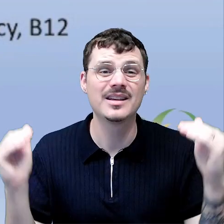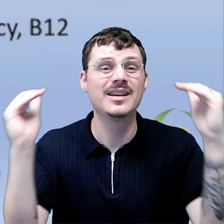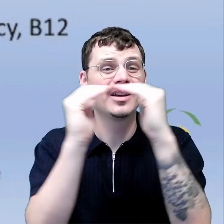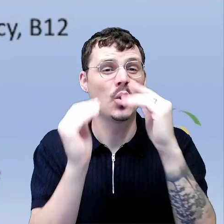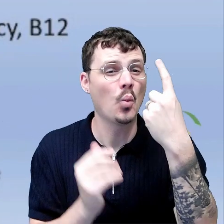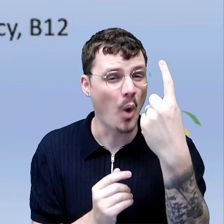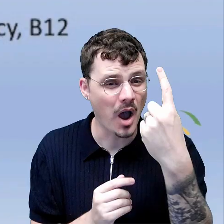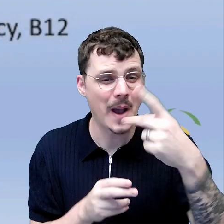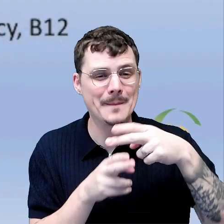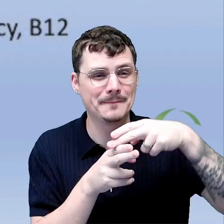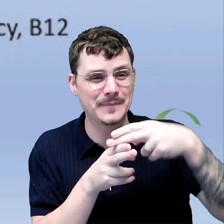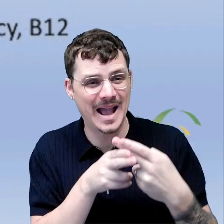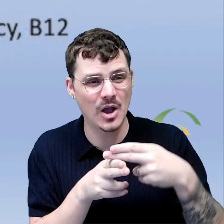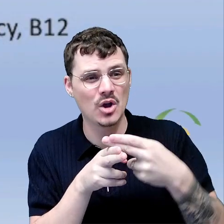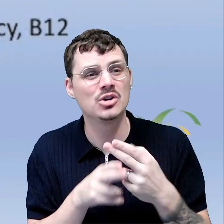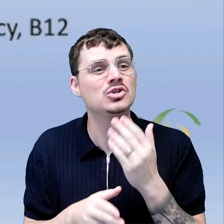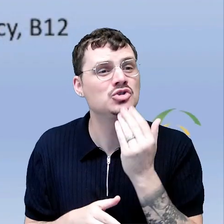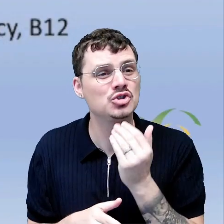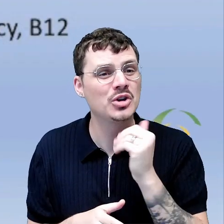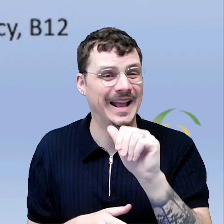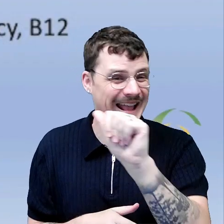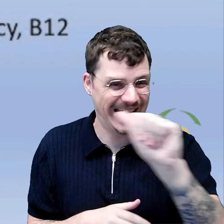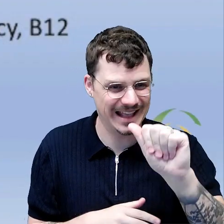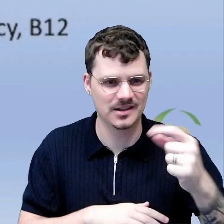of 1 pound of sugar a day.